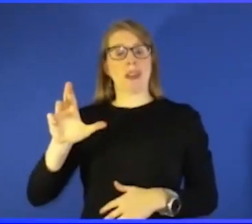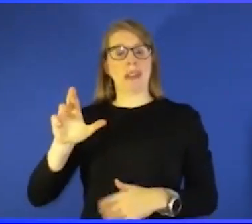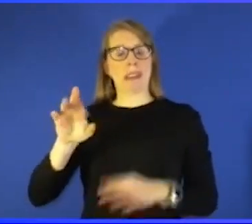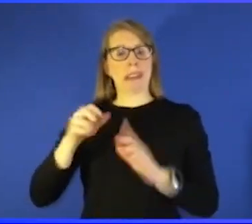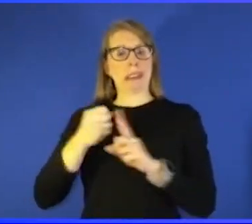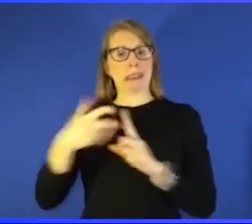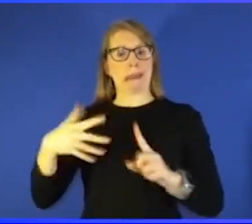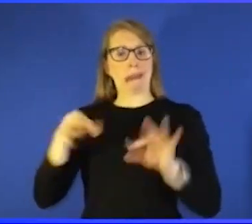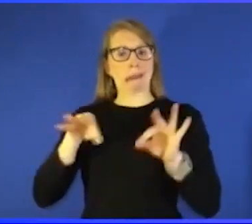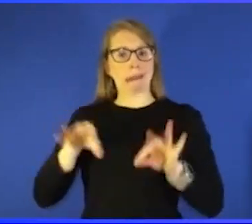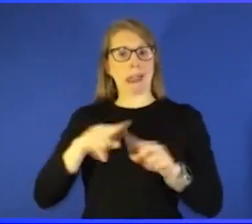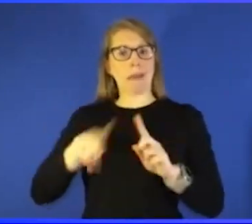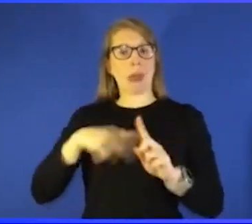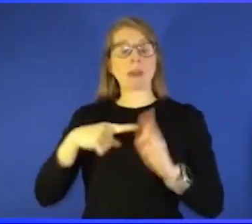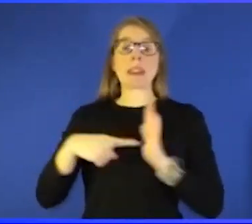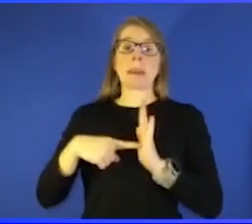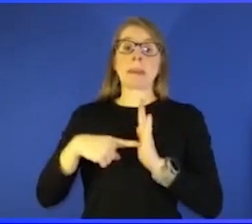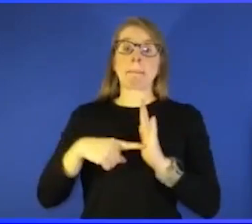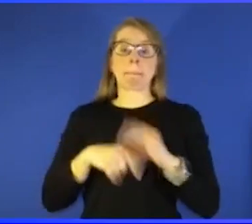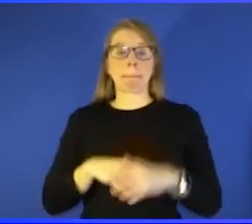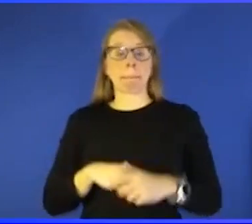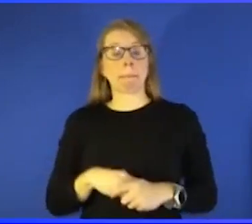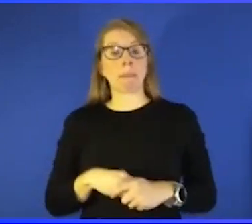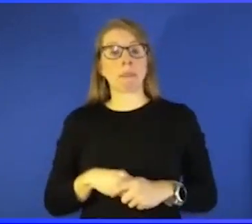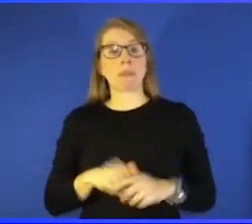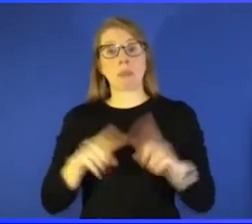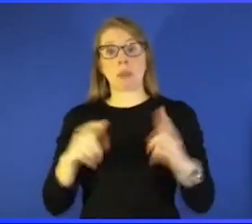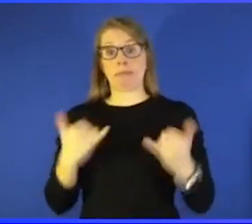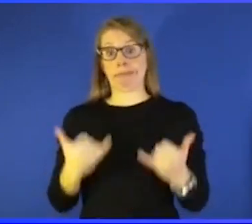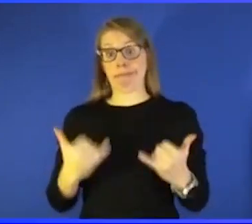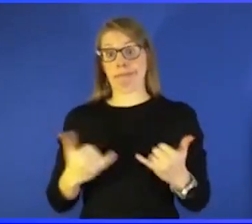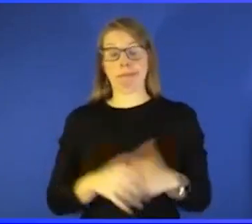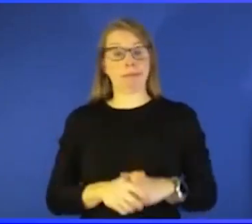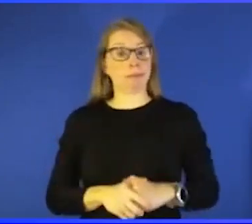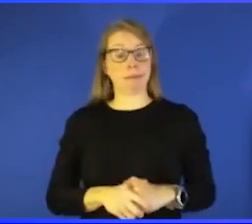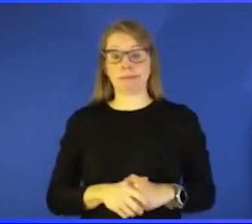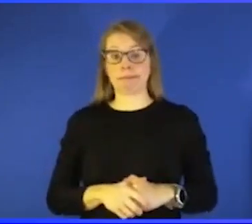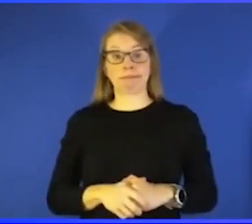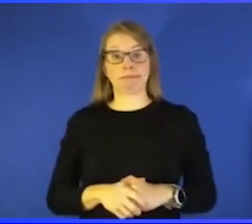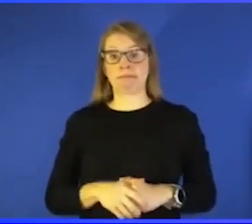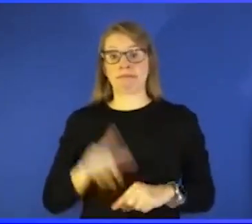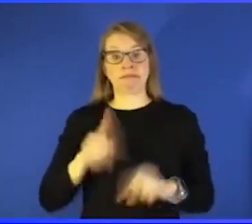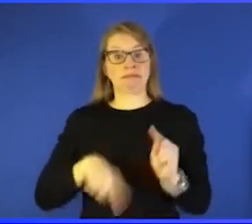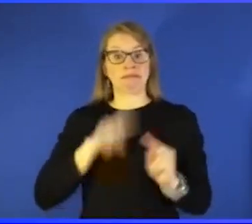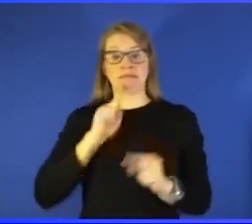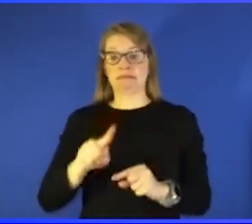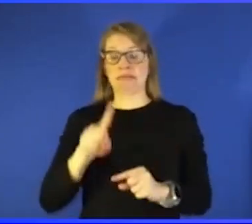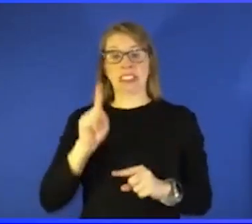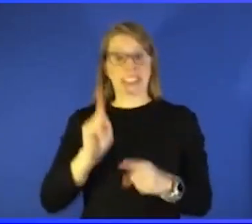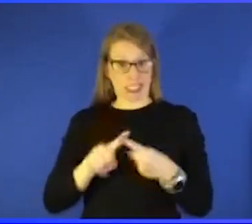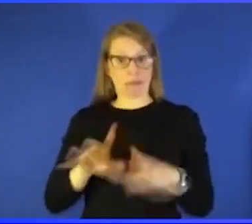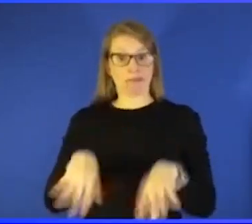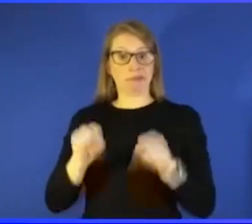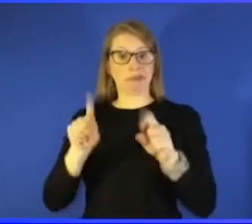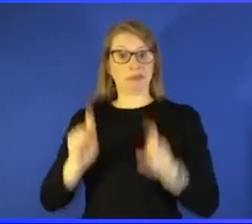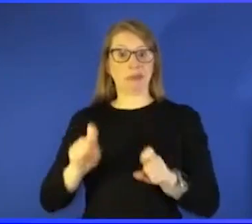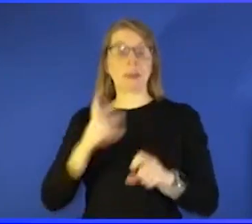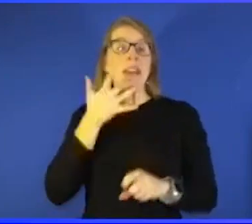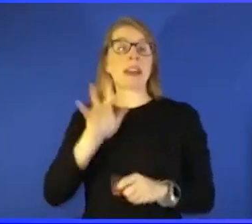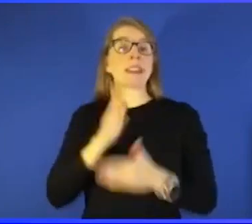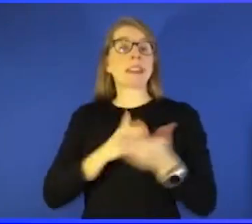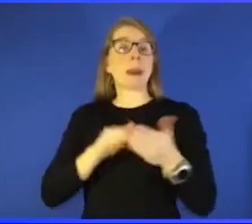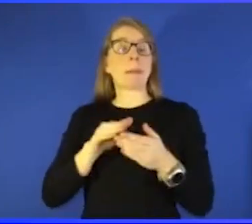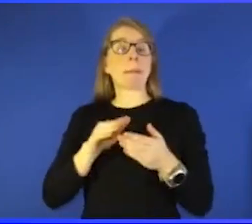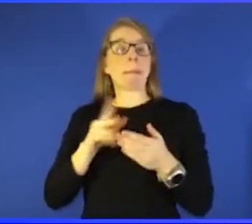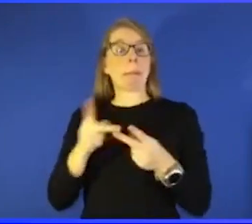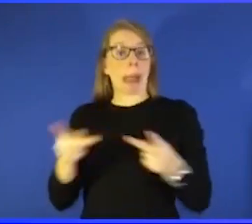but right now in this time period, I don't think you can ever be sure until you go get tested. And luckily, some places are